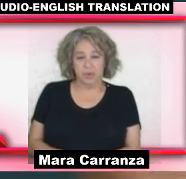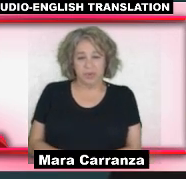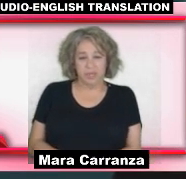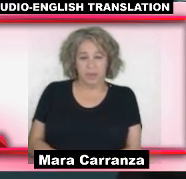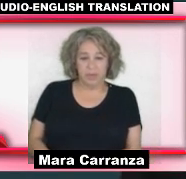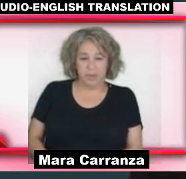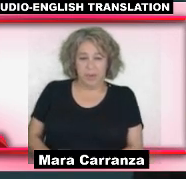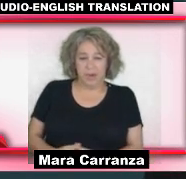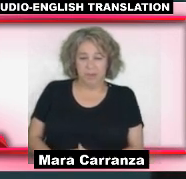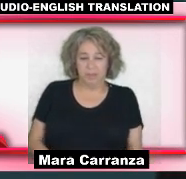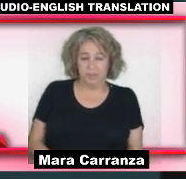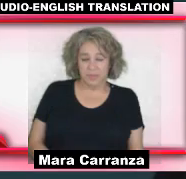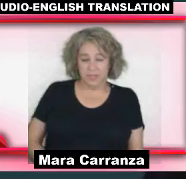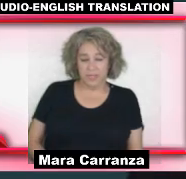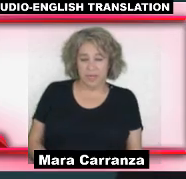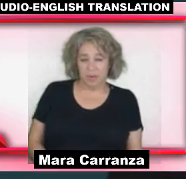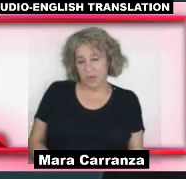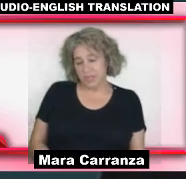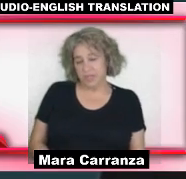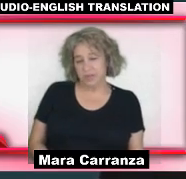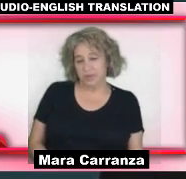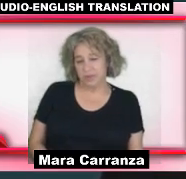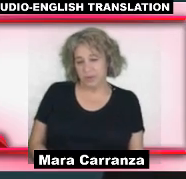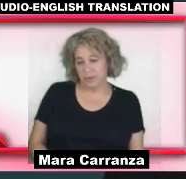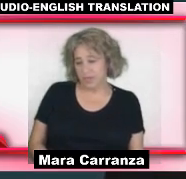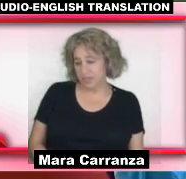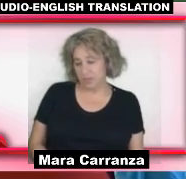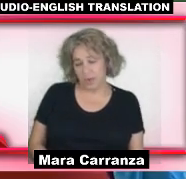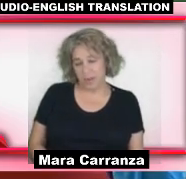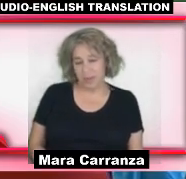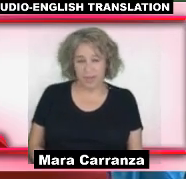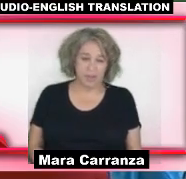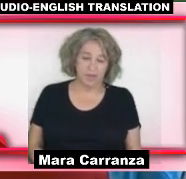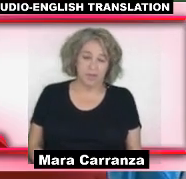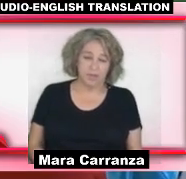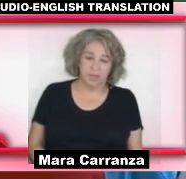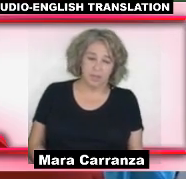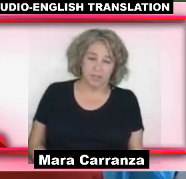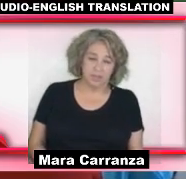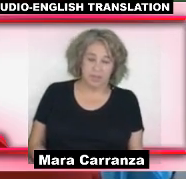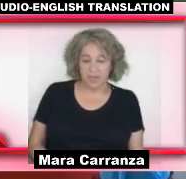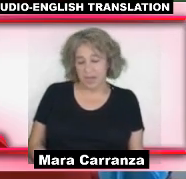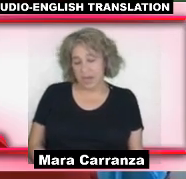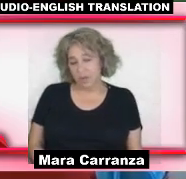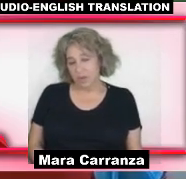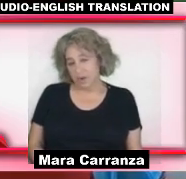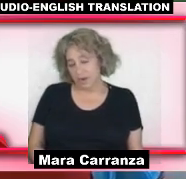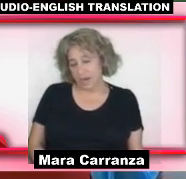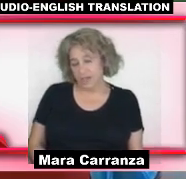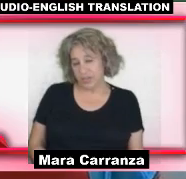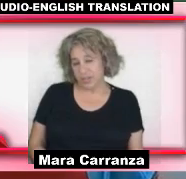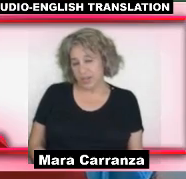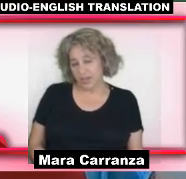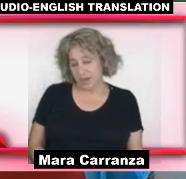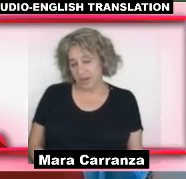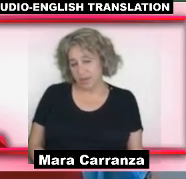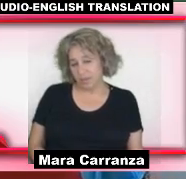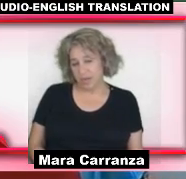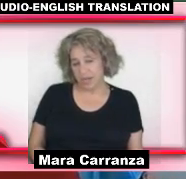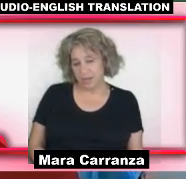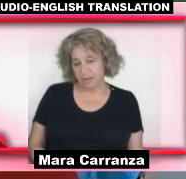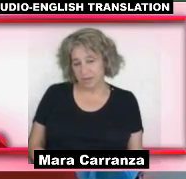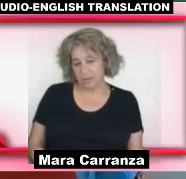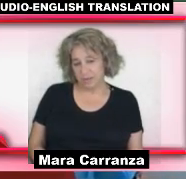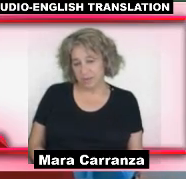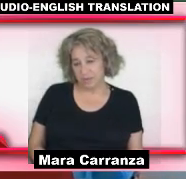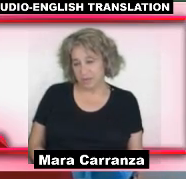That both the top and the bottom did not want to do things the right way. So then now we're actually on a